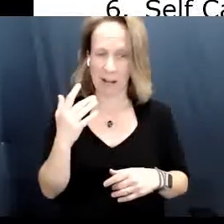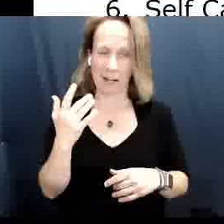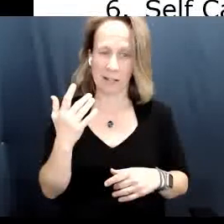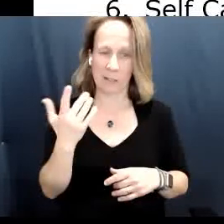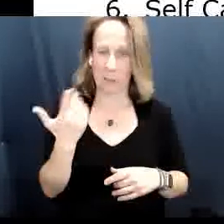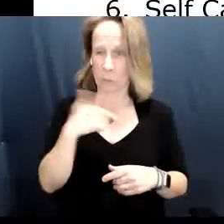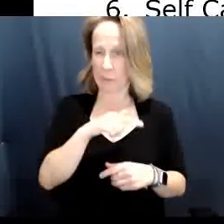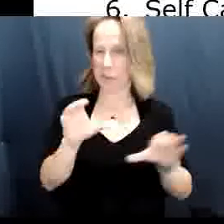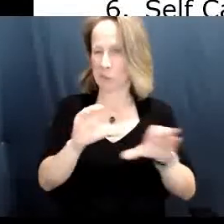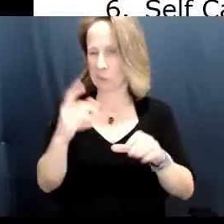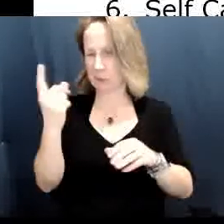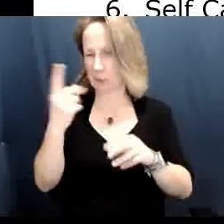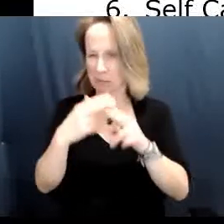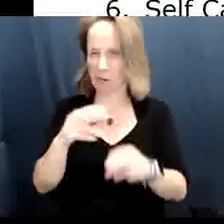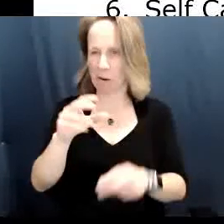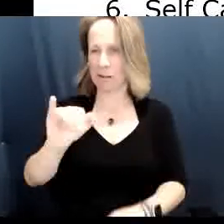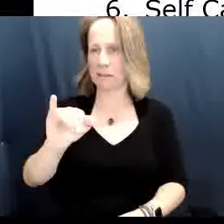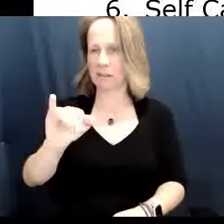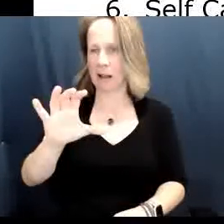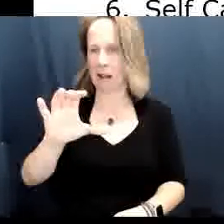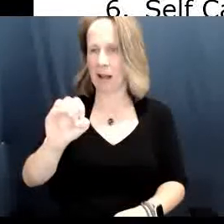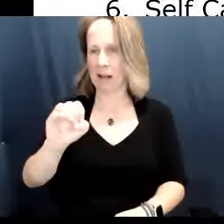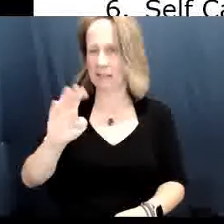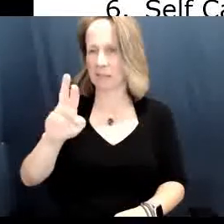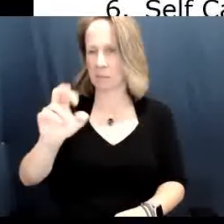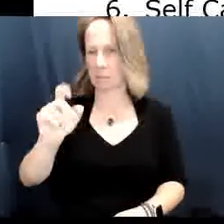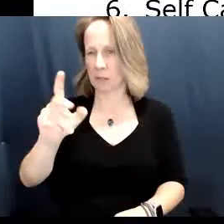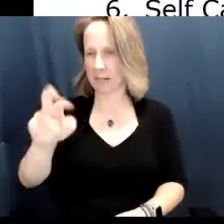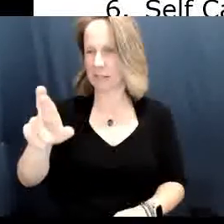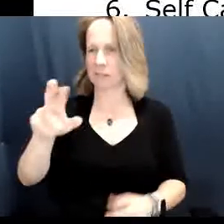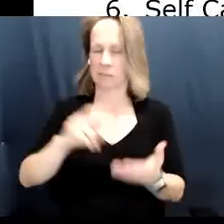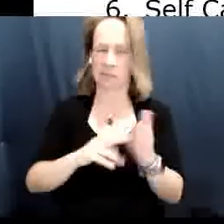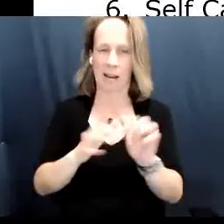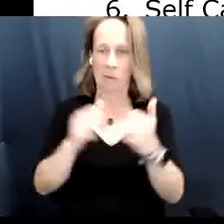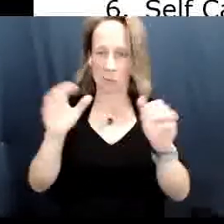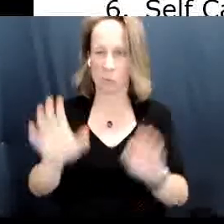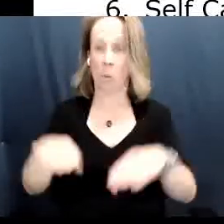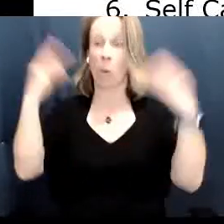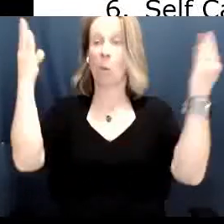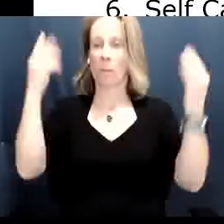icebreakers, right? We want people to be invested and have time to build those relationships.